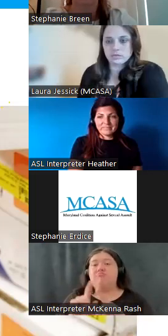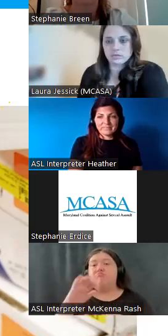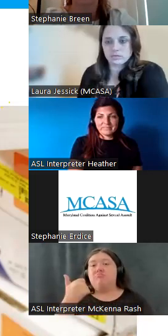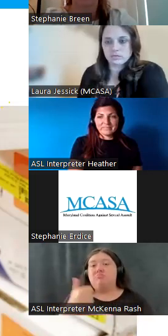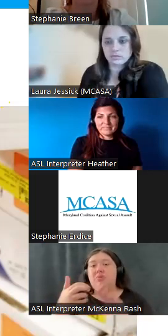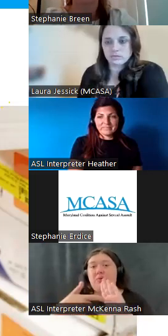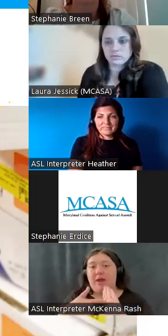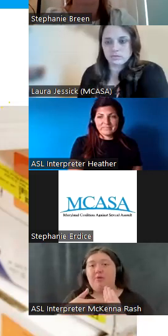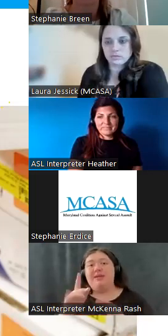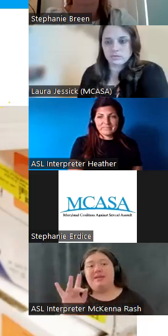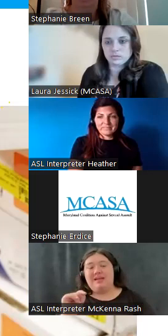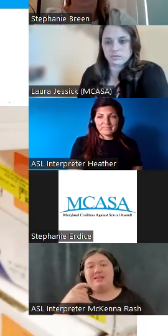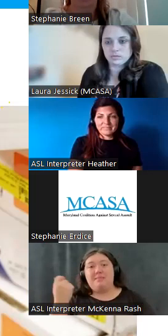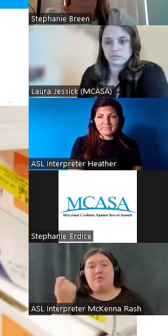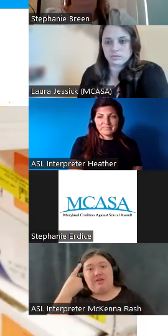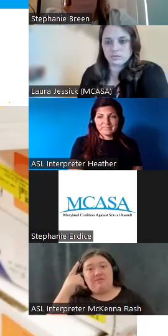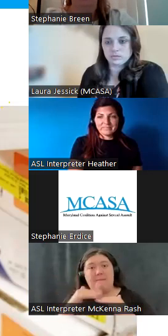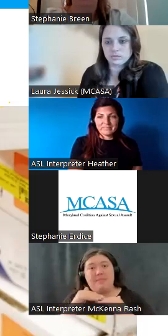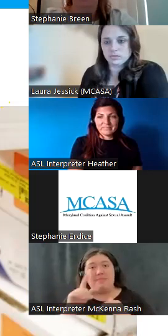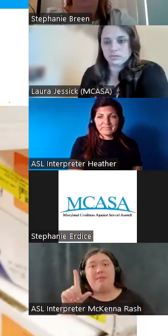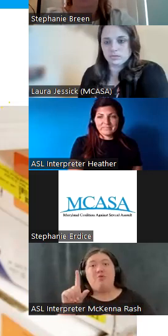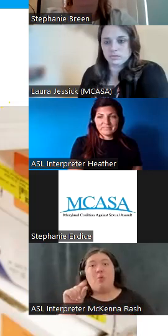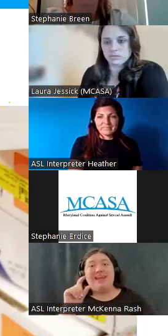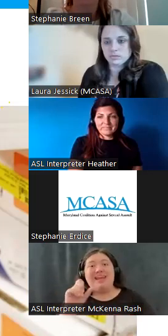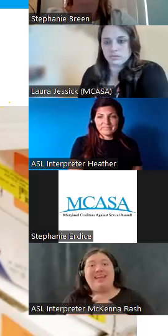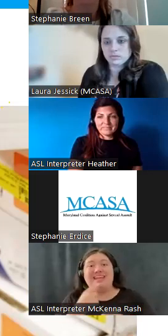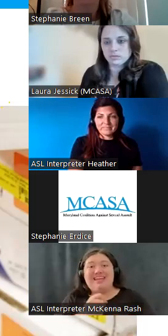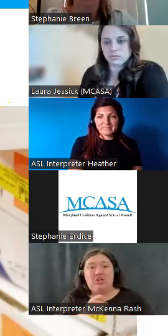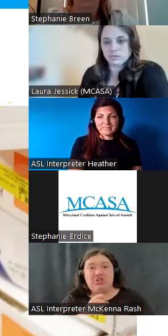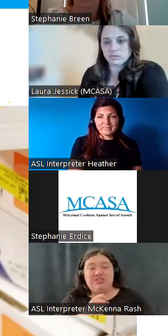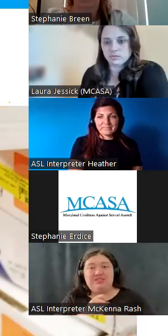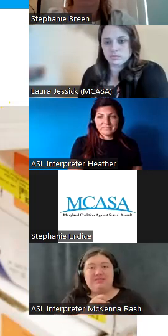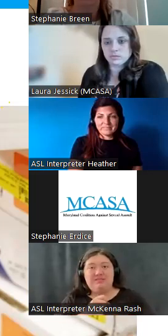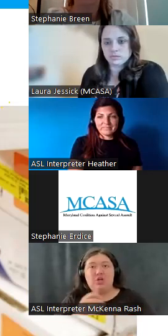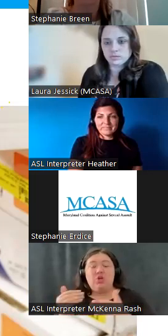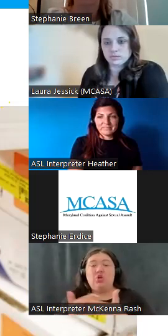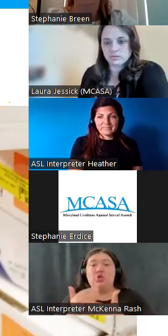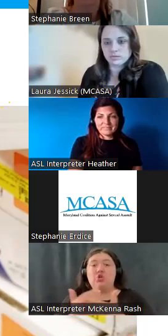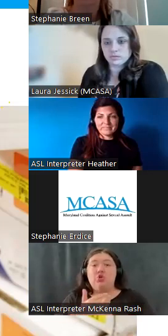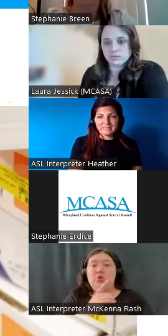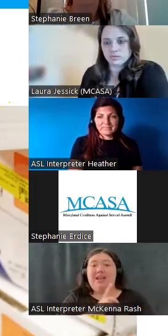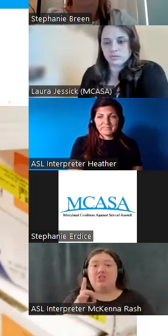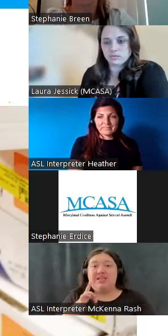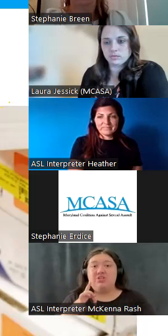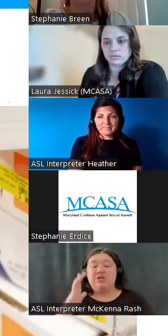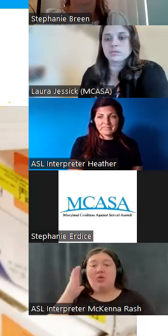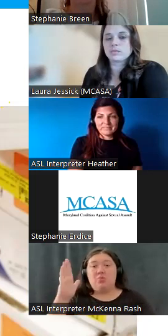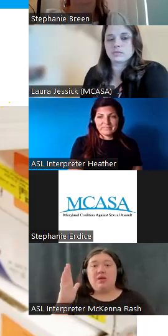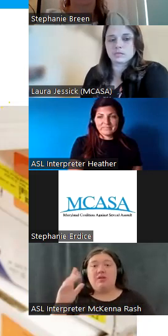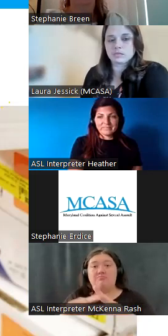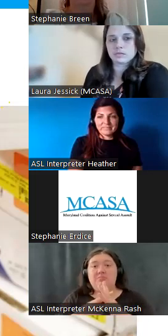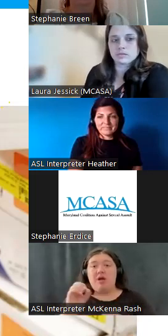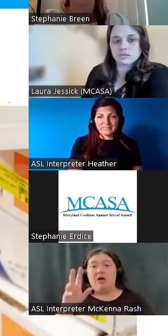kits be retained for a minimum of 20 years. Even newer legislation, which is going to go into effect on